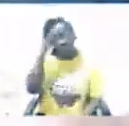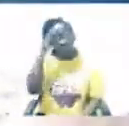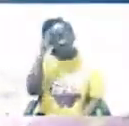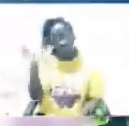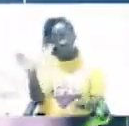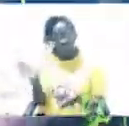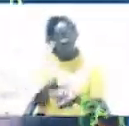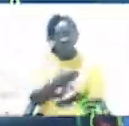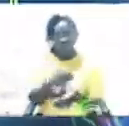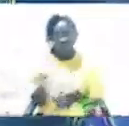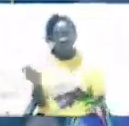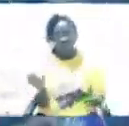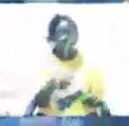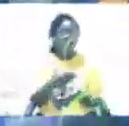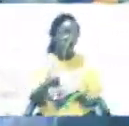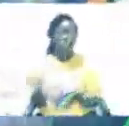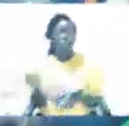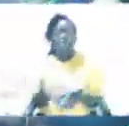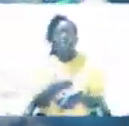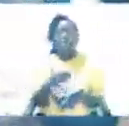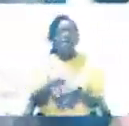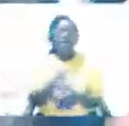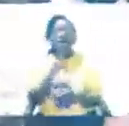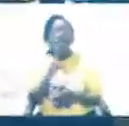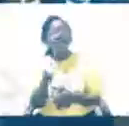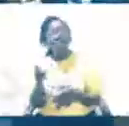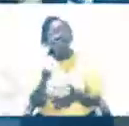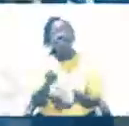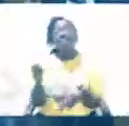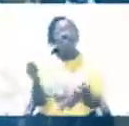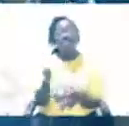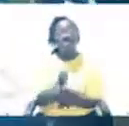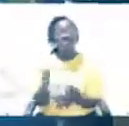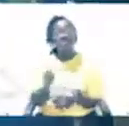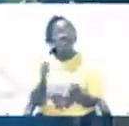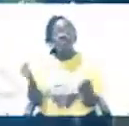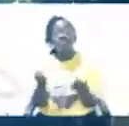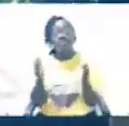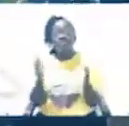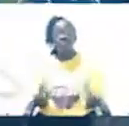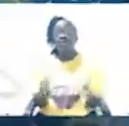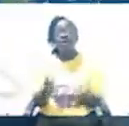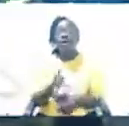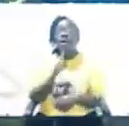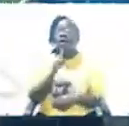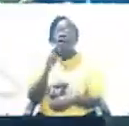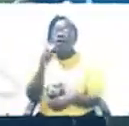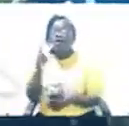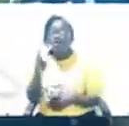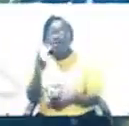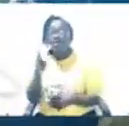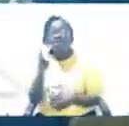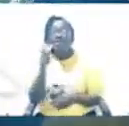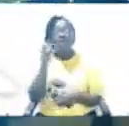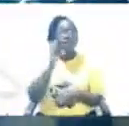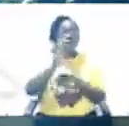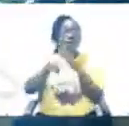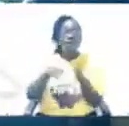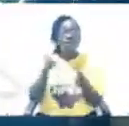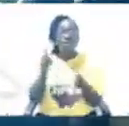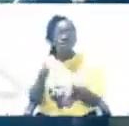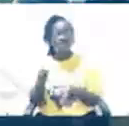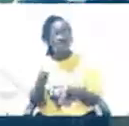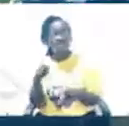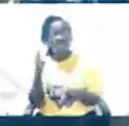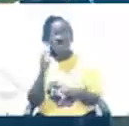Yesu te de boy ya fo. Yesu te de boy ya fo. Oke yintire